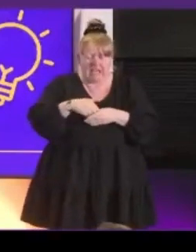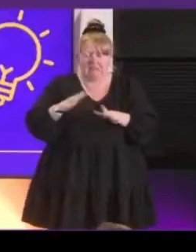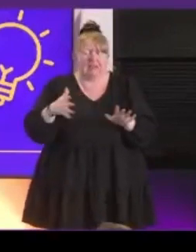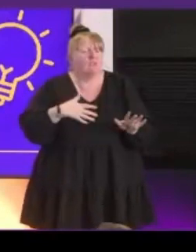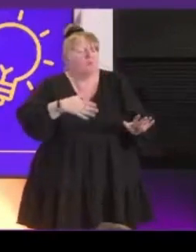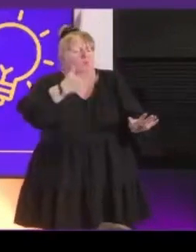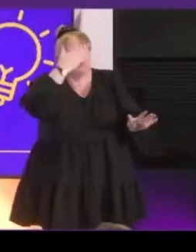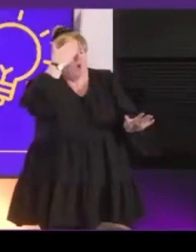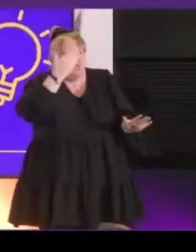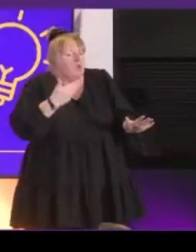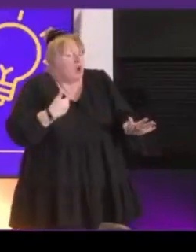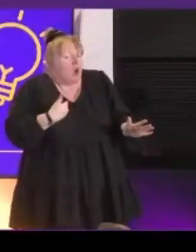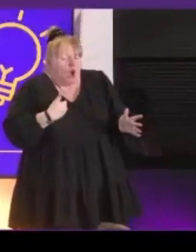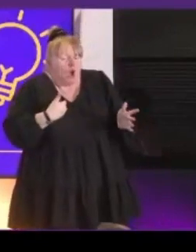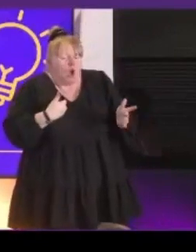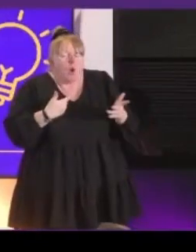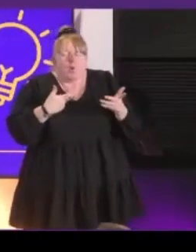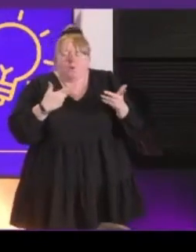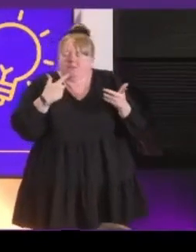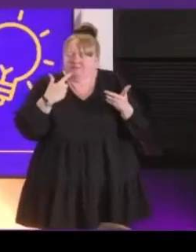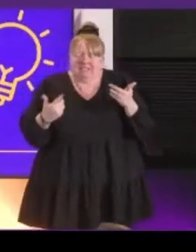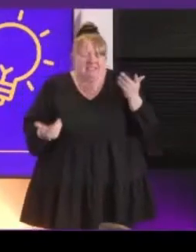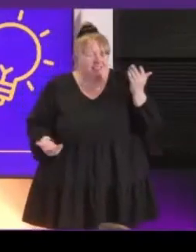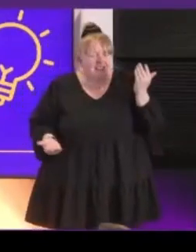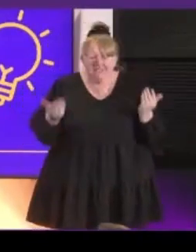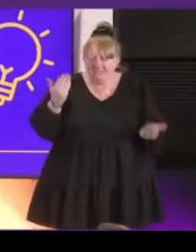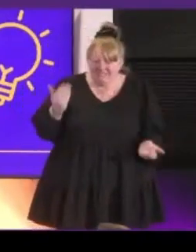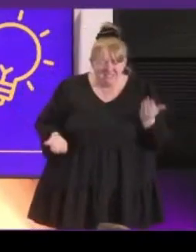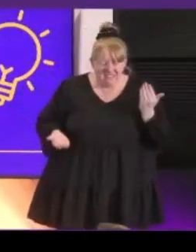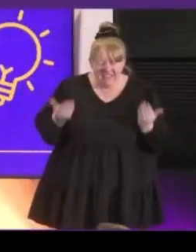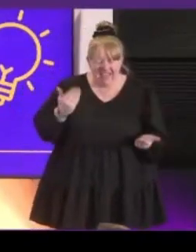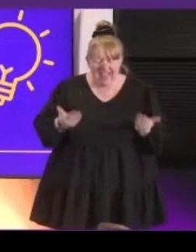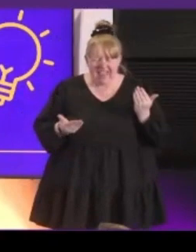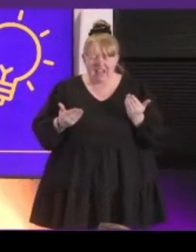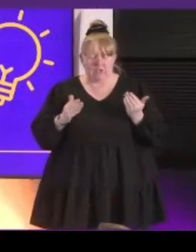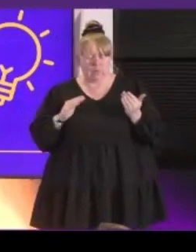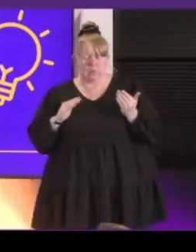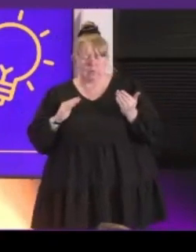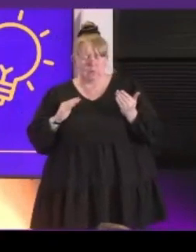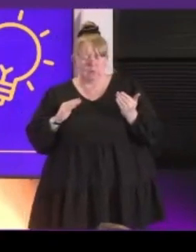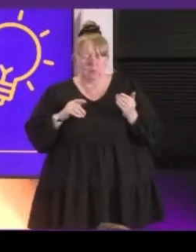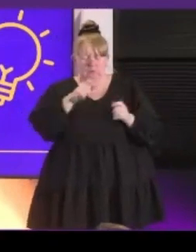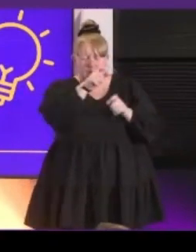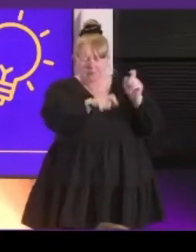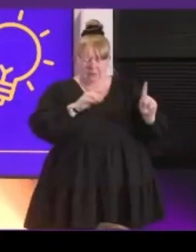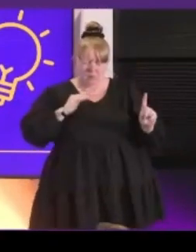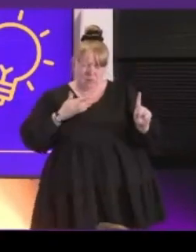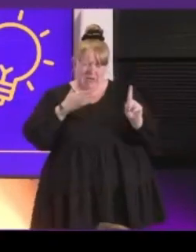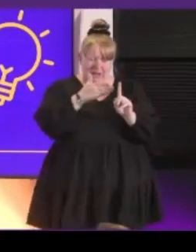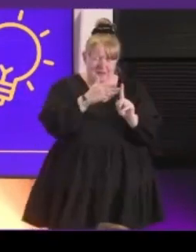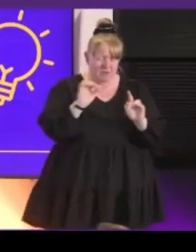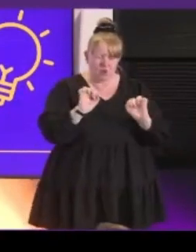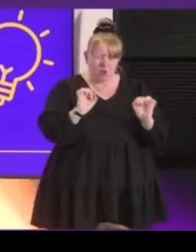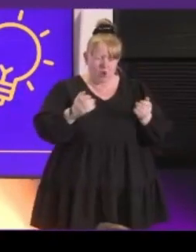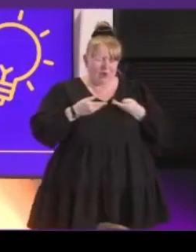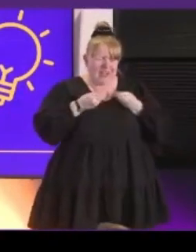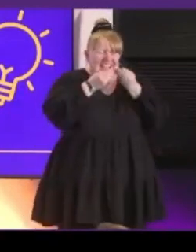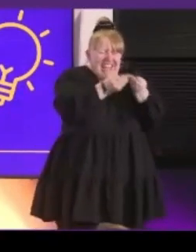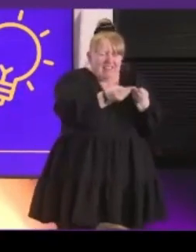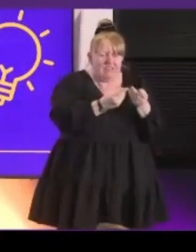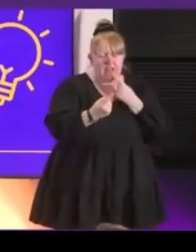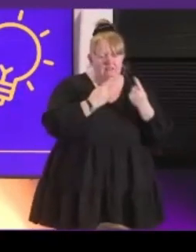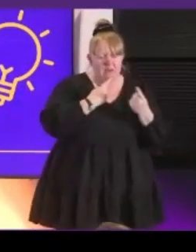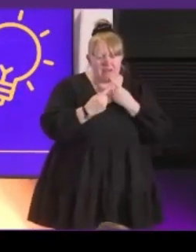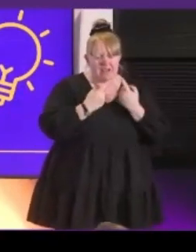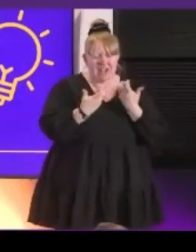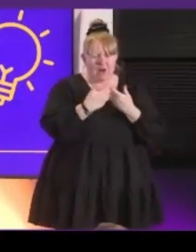I think that's the other thing. It's unfair to go after people if you haven't actually given them the lowdown on how it